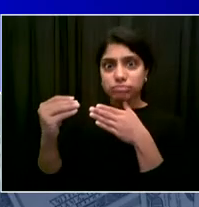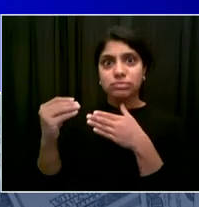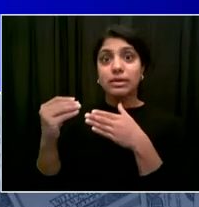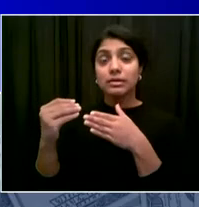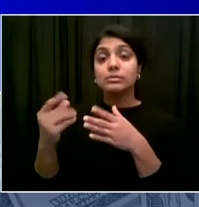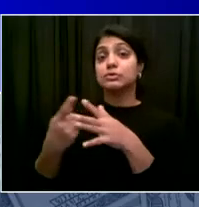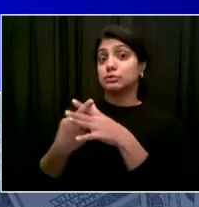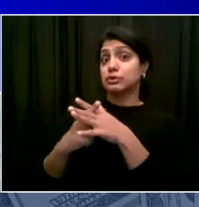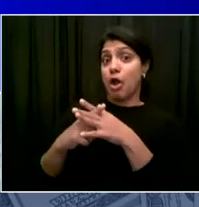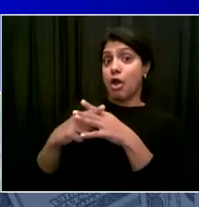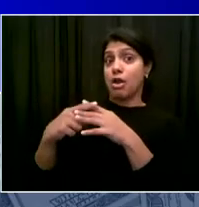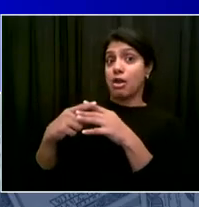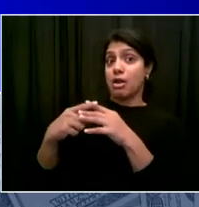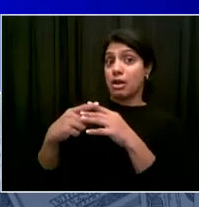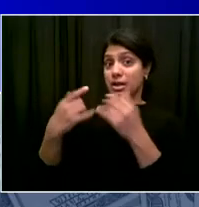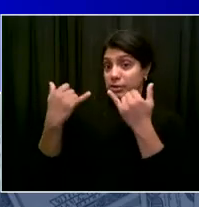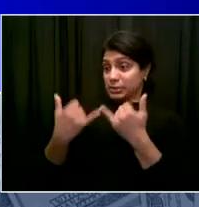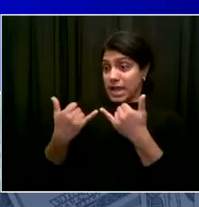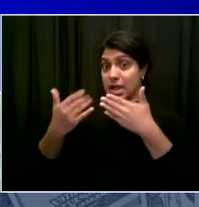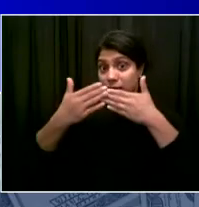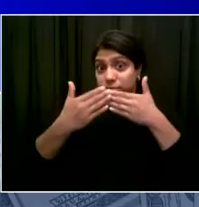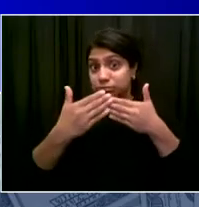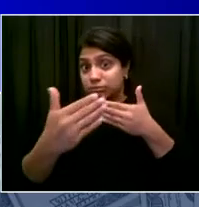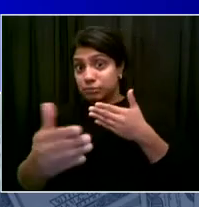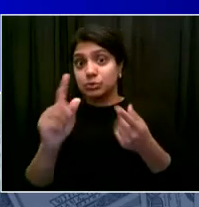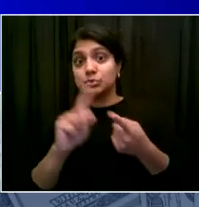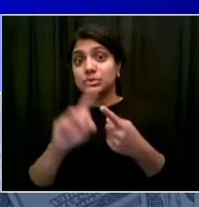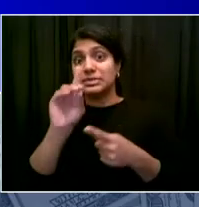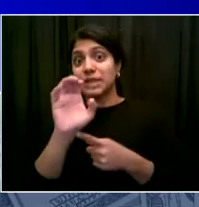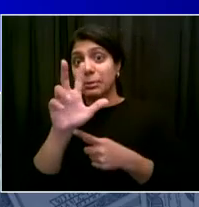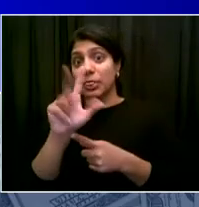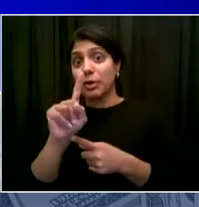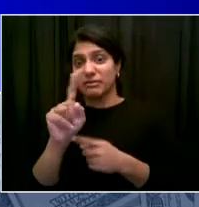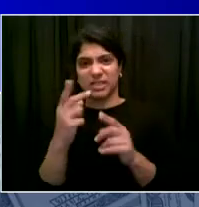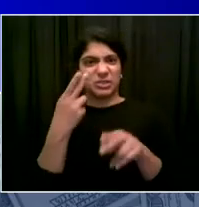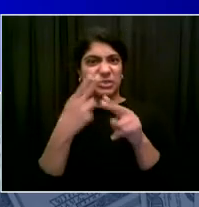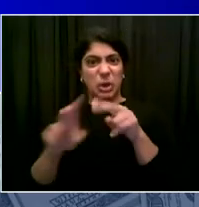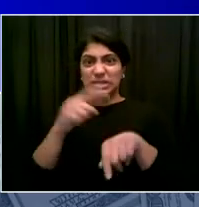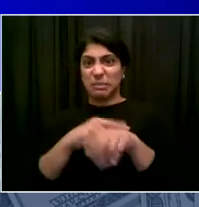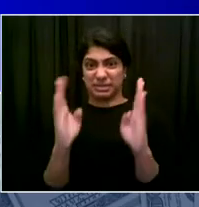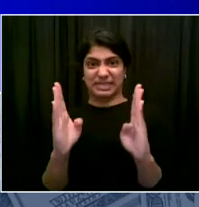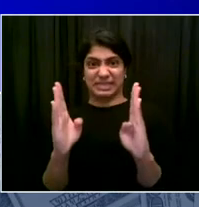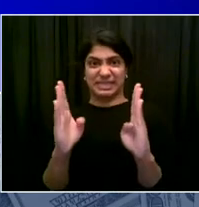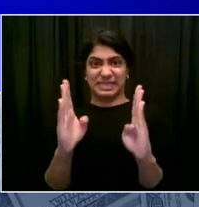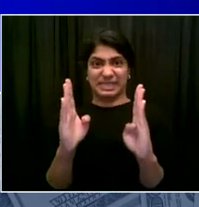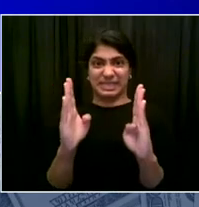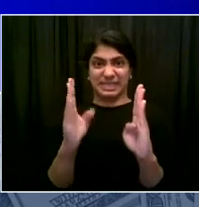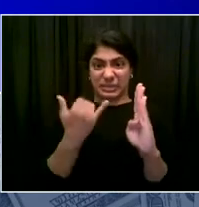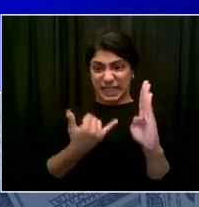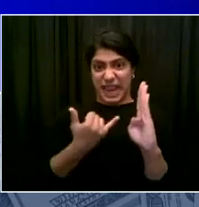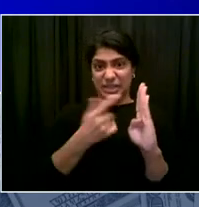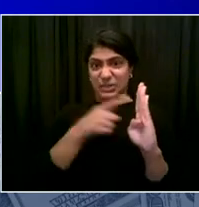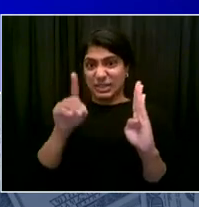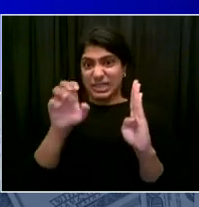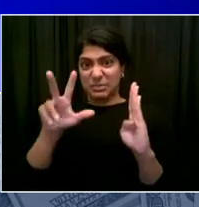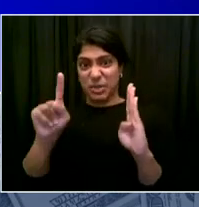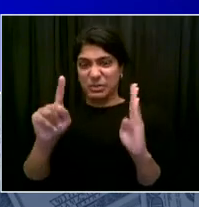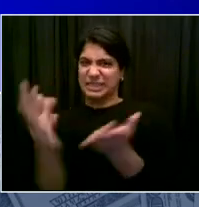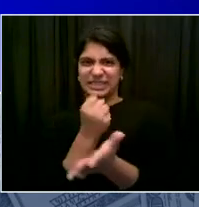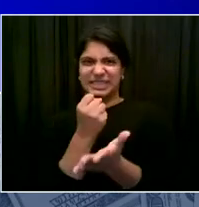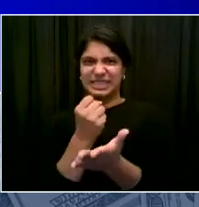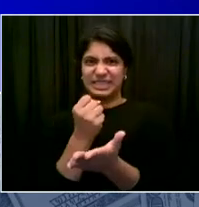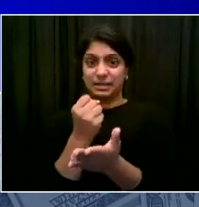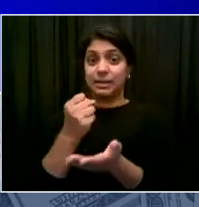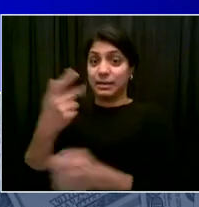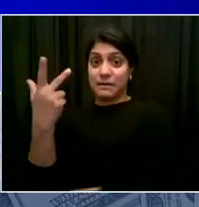next days. Get your booster shot, get a $100 incentive. It's going to make you feel a lot